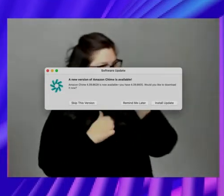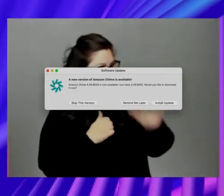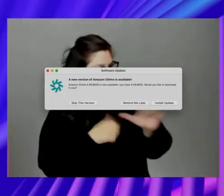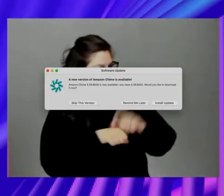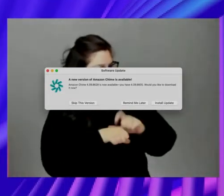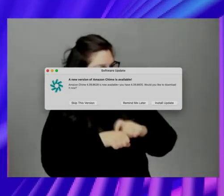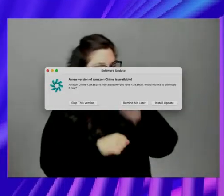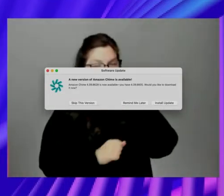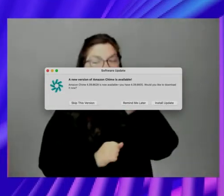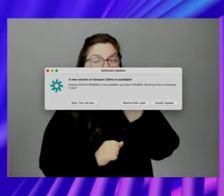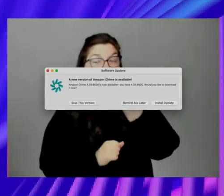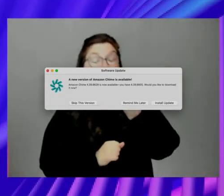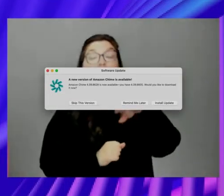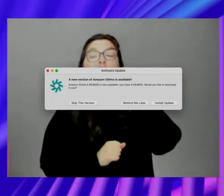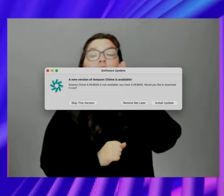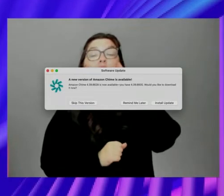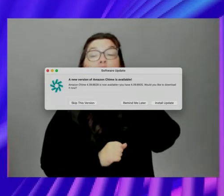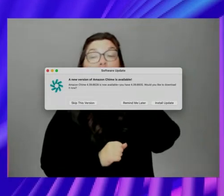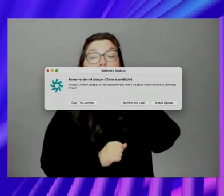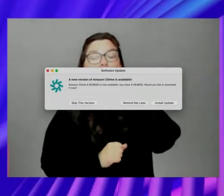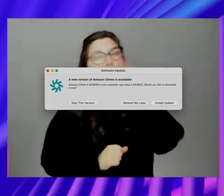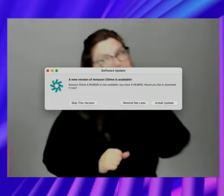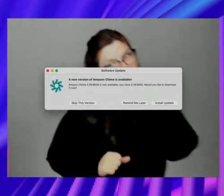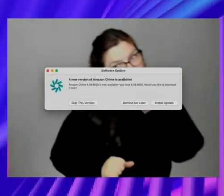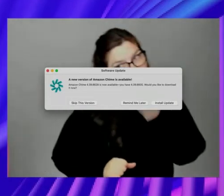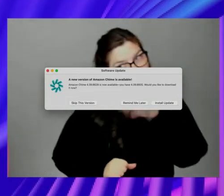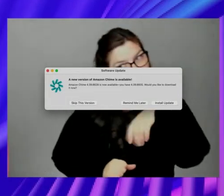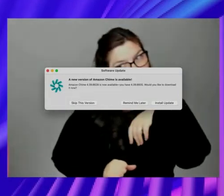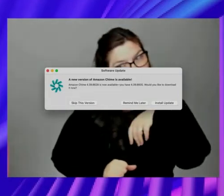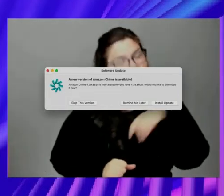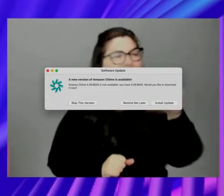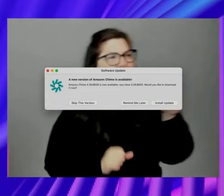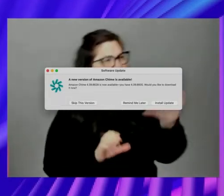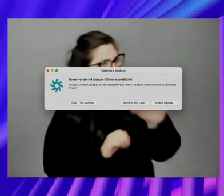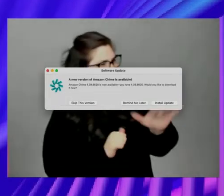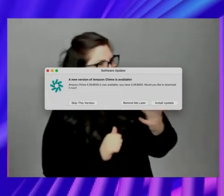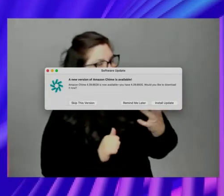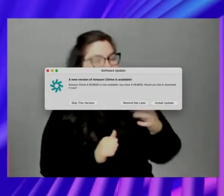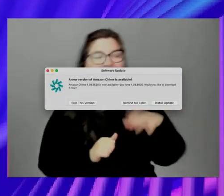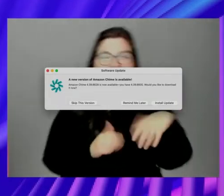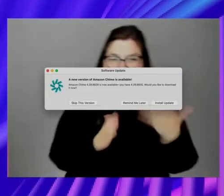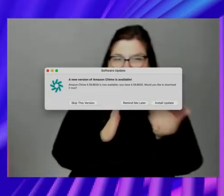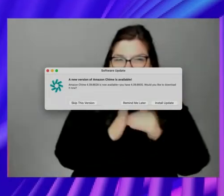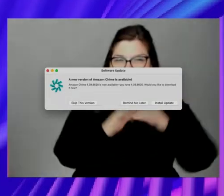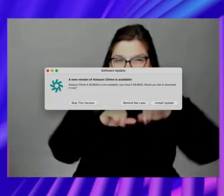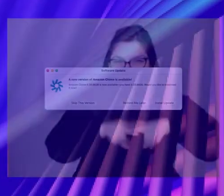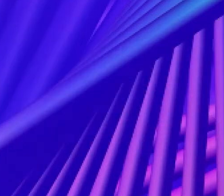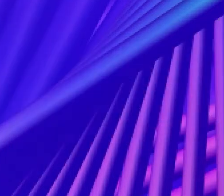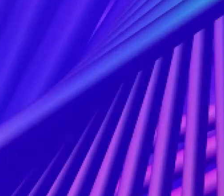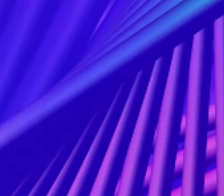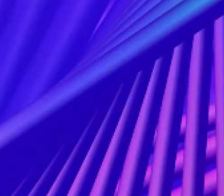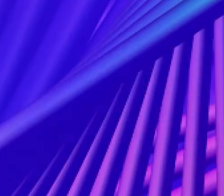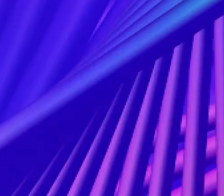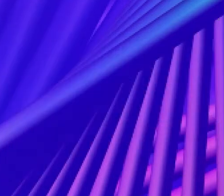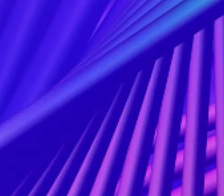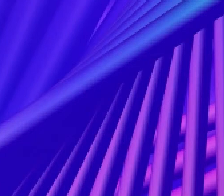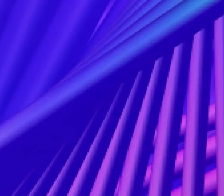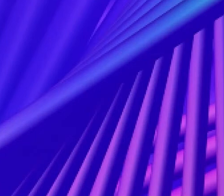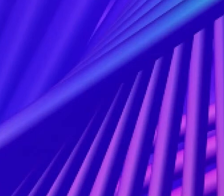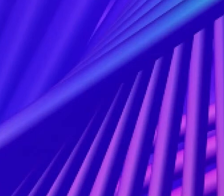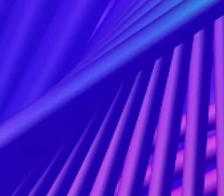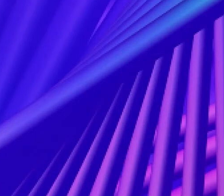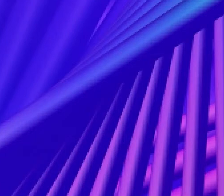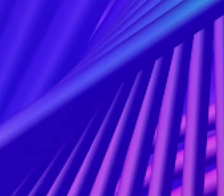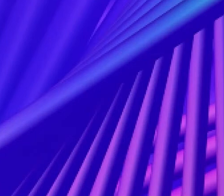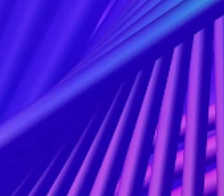I'm watching you, AM. Yeah, you do say that. So it depends what you want to do with that information. At its base, it's going to flag in the single pane of